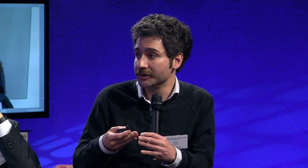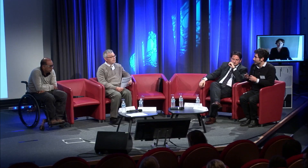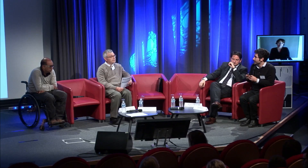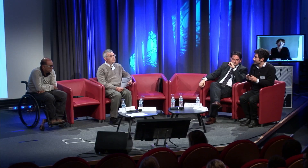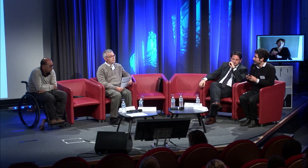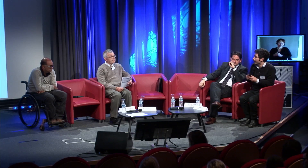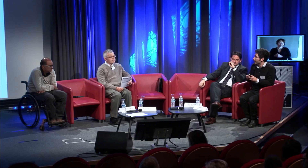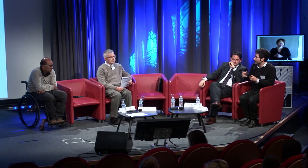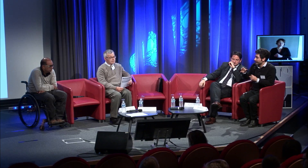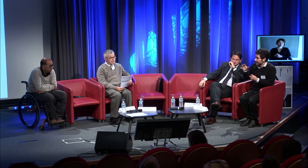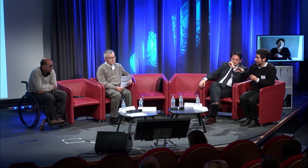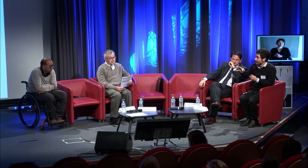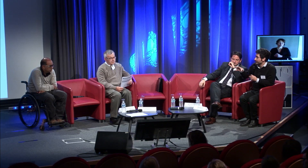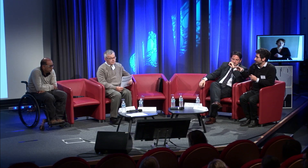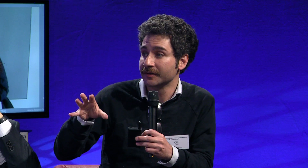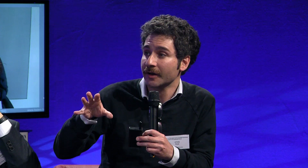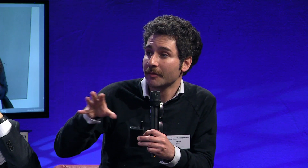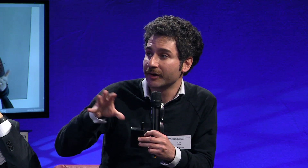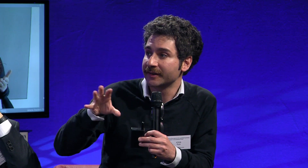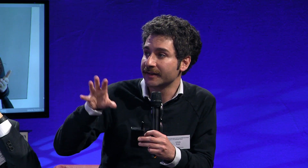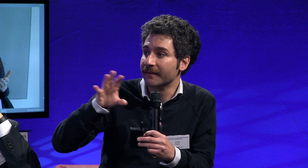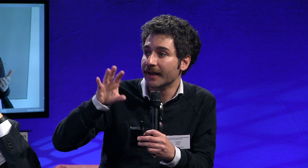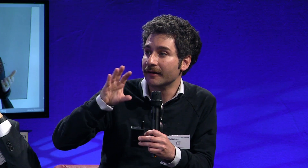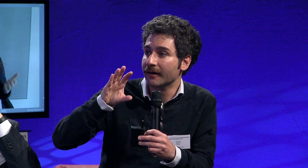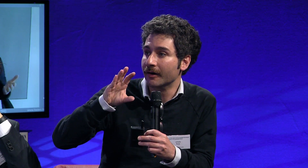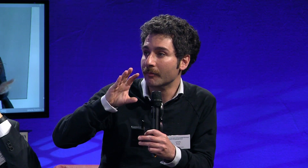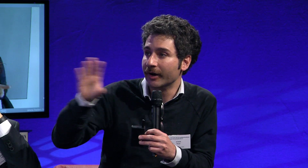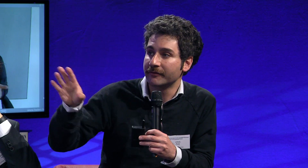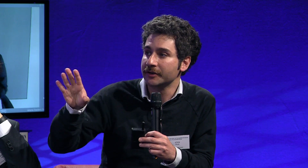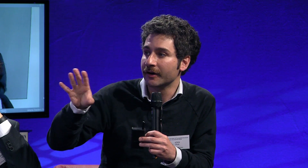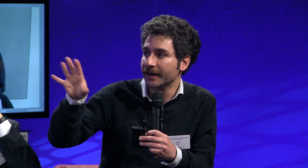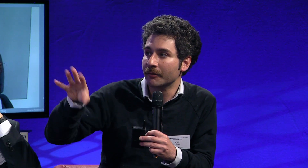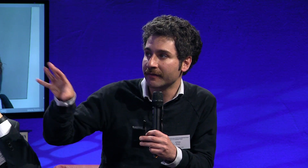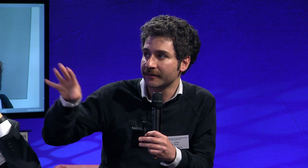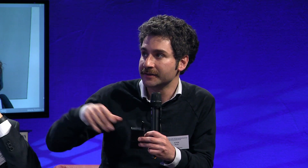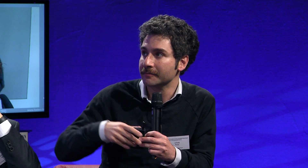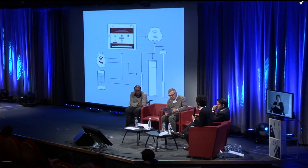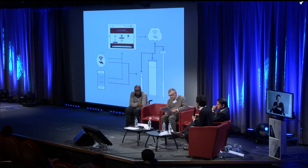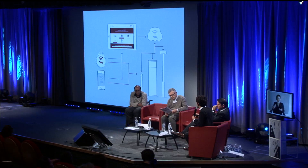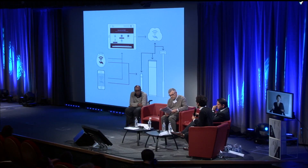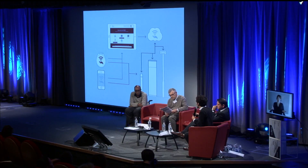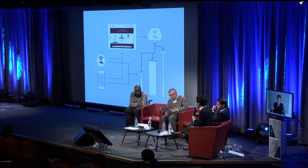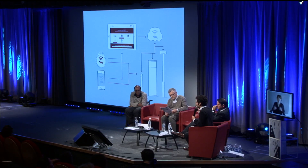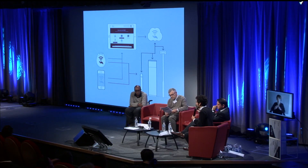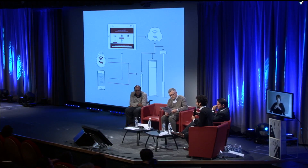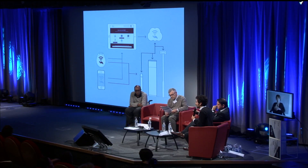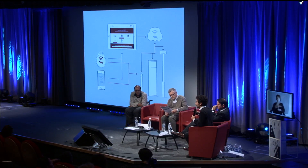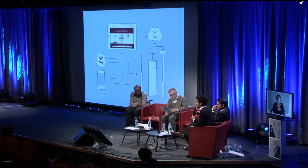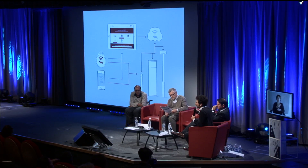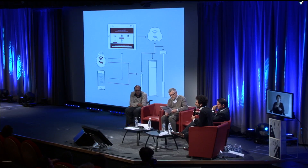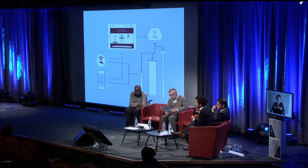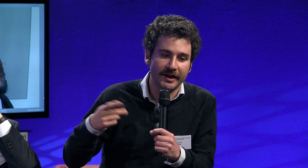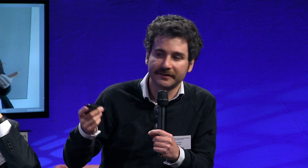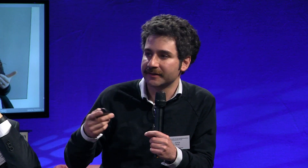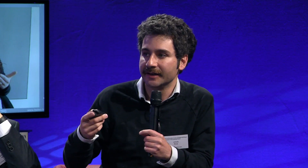deal of reassurance. So there's this one-off registration process, and then whenever you go near one of these items, it hits the